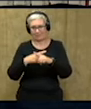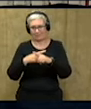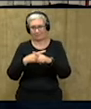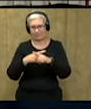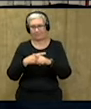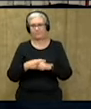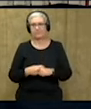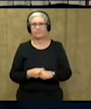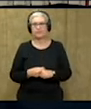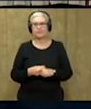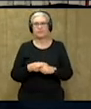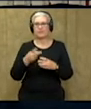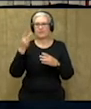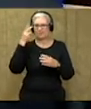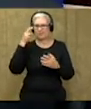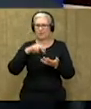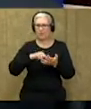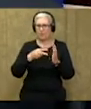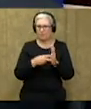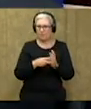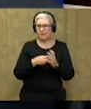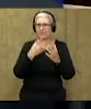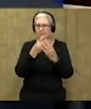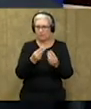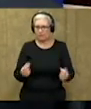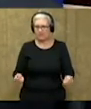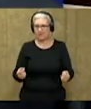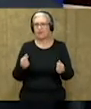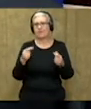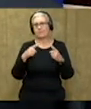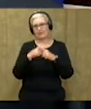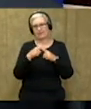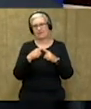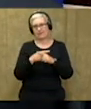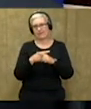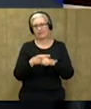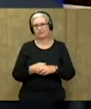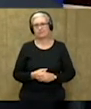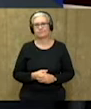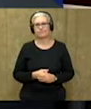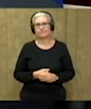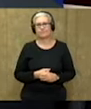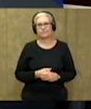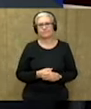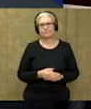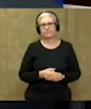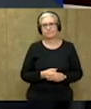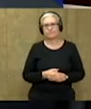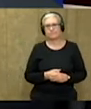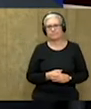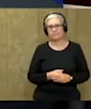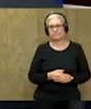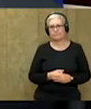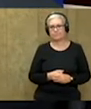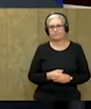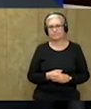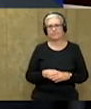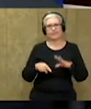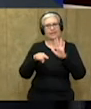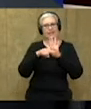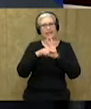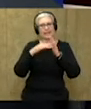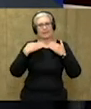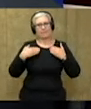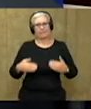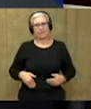someone. The whole purpose is to try to resolve the conflict. And in resolving the conflict, using negative body language